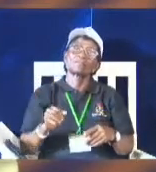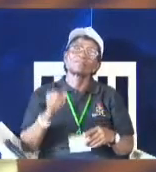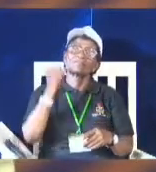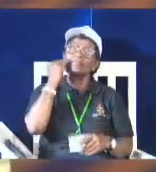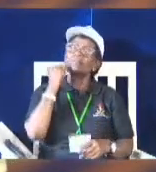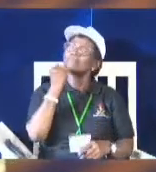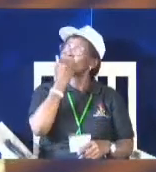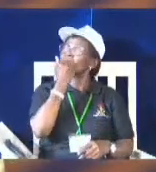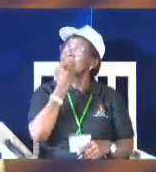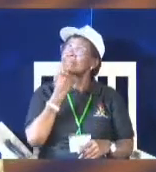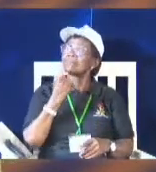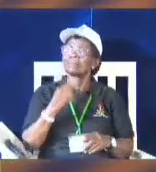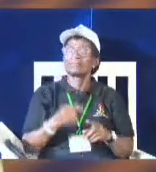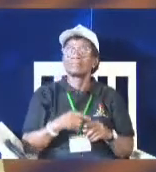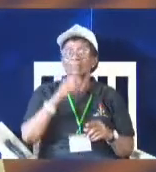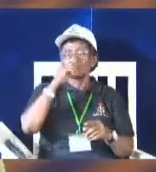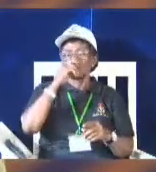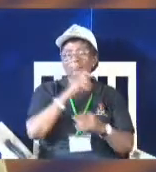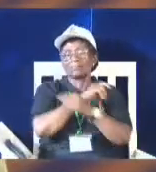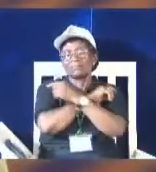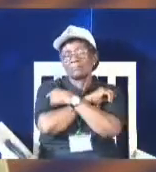Israel from Egypt,